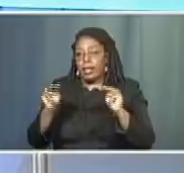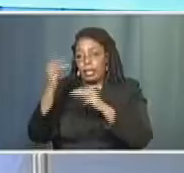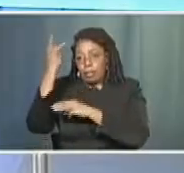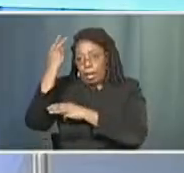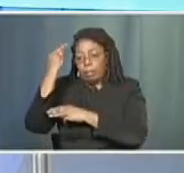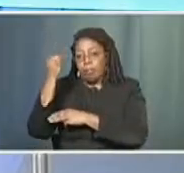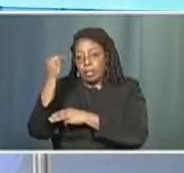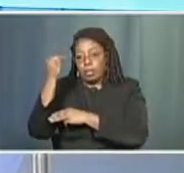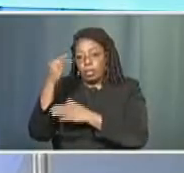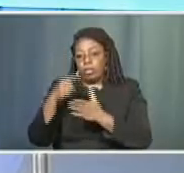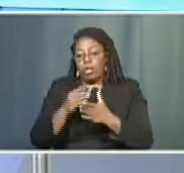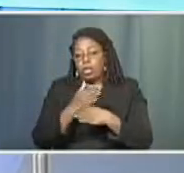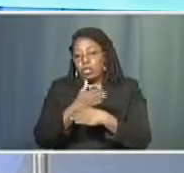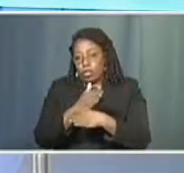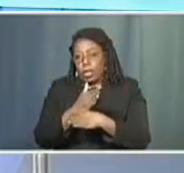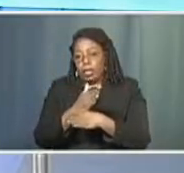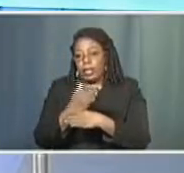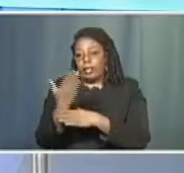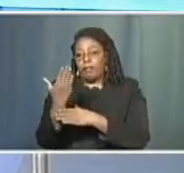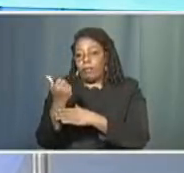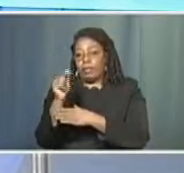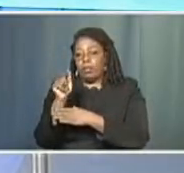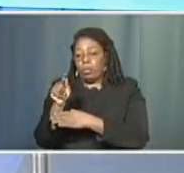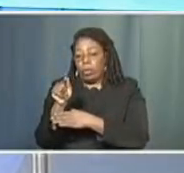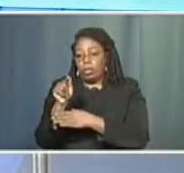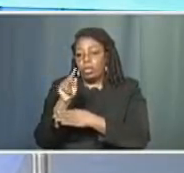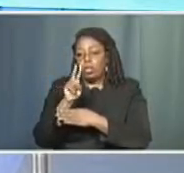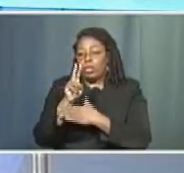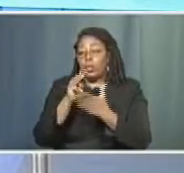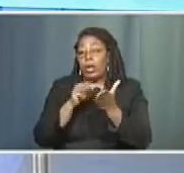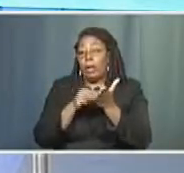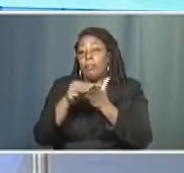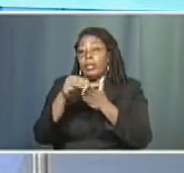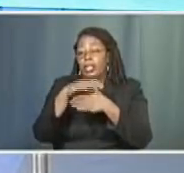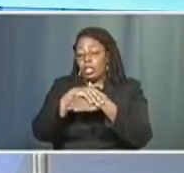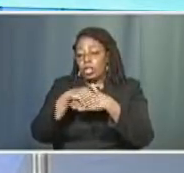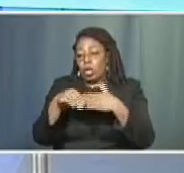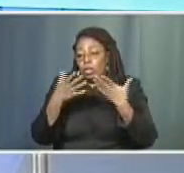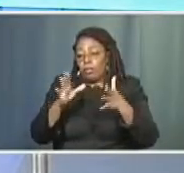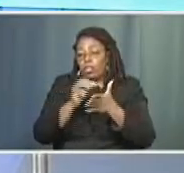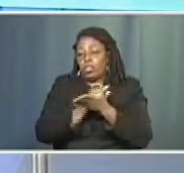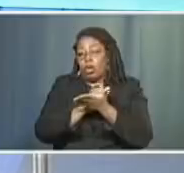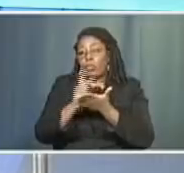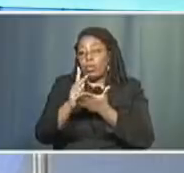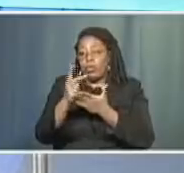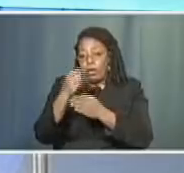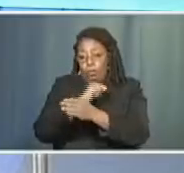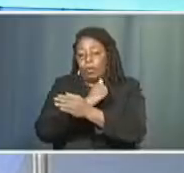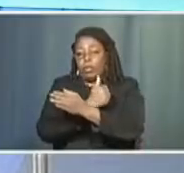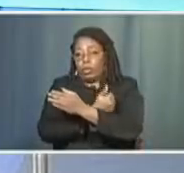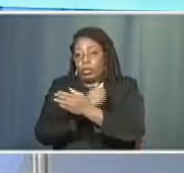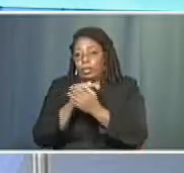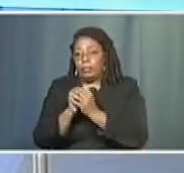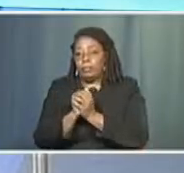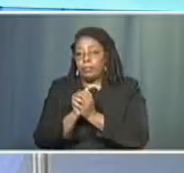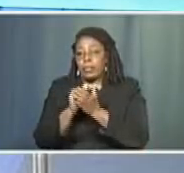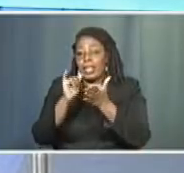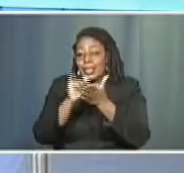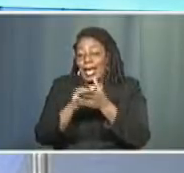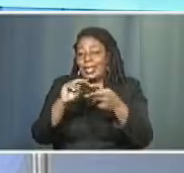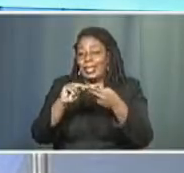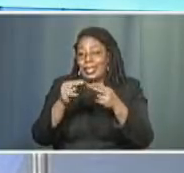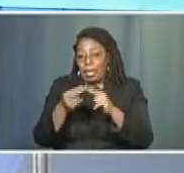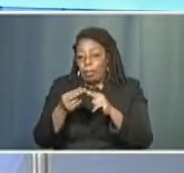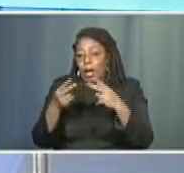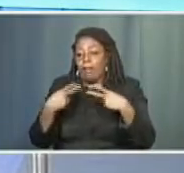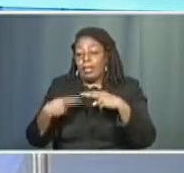Prime Minister disclosed that some $15.2 million was approved for the authority. However, that figure